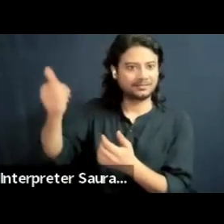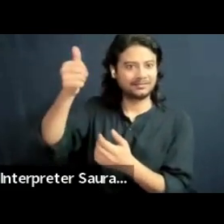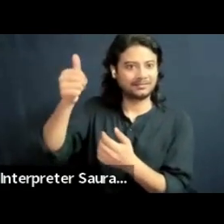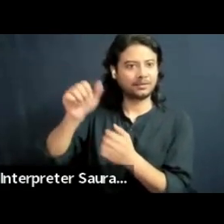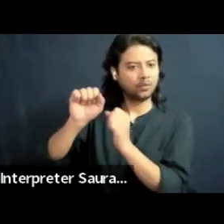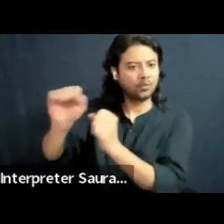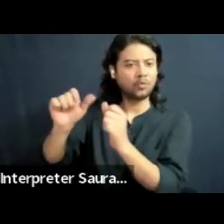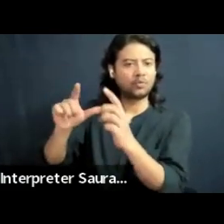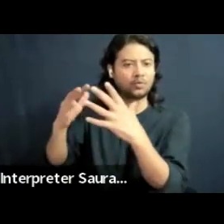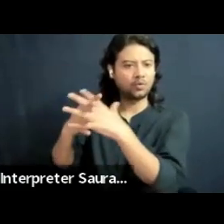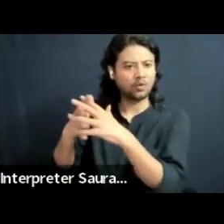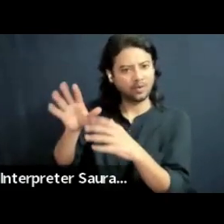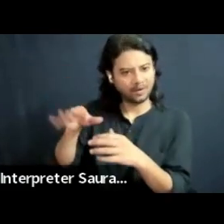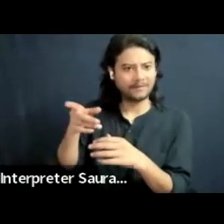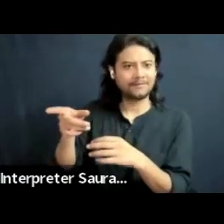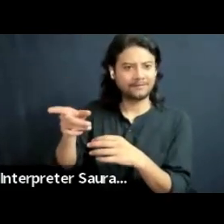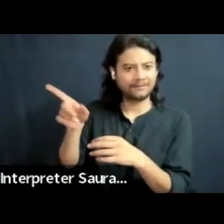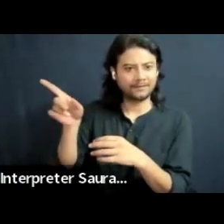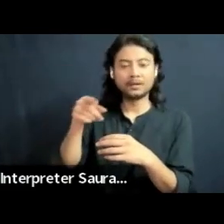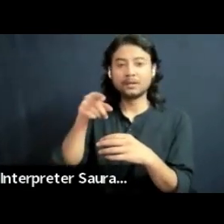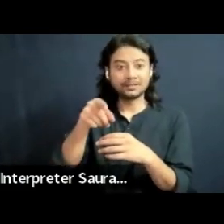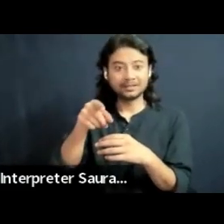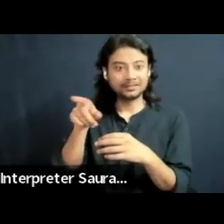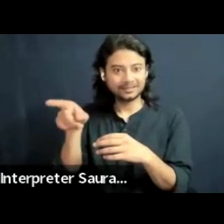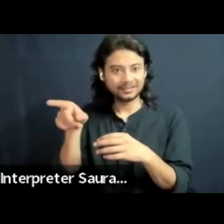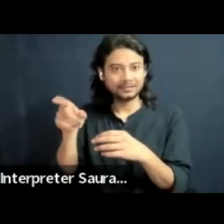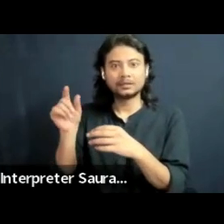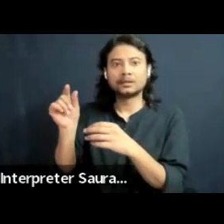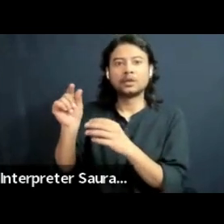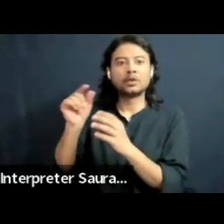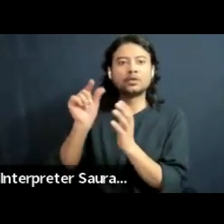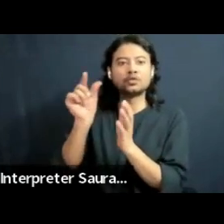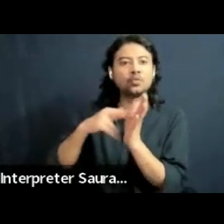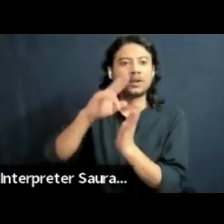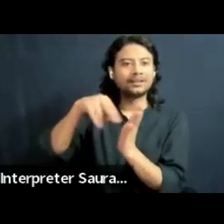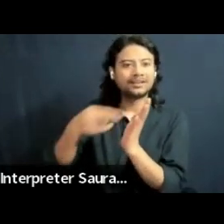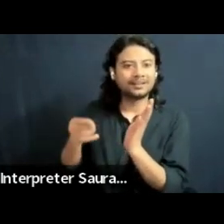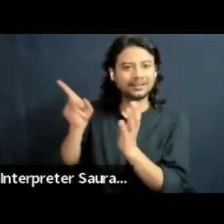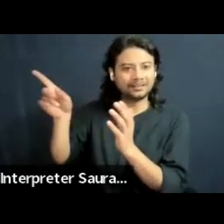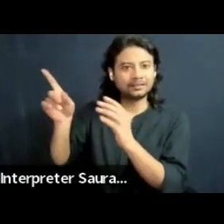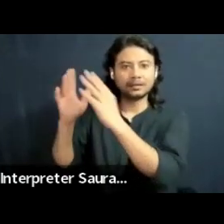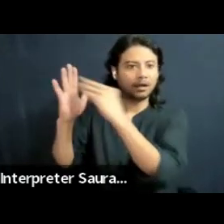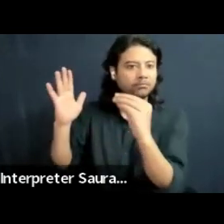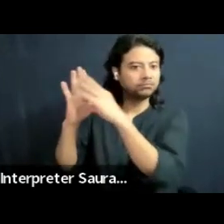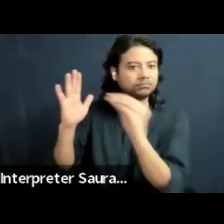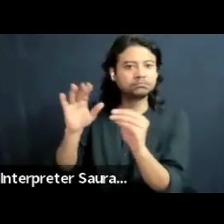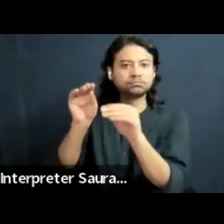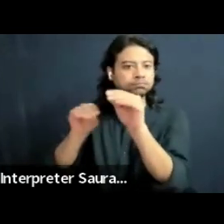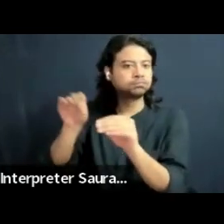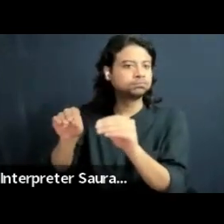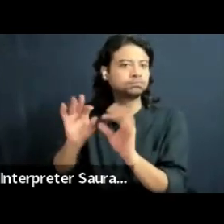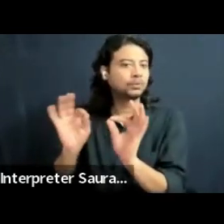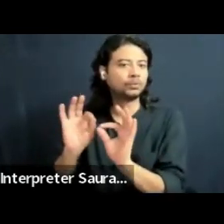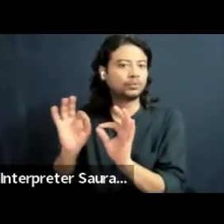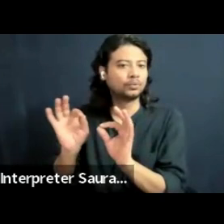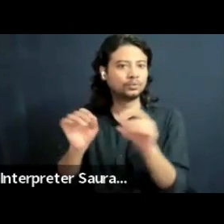been harmonized, and that's a big, big issue with the UNCRP. So they don't talk in the same language. And it's the same thing